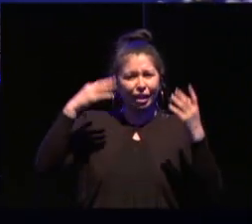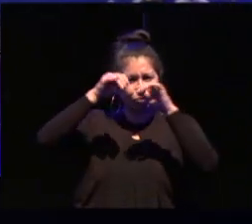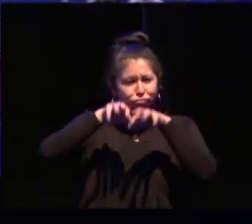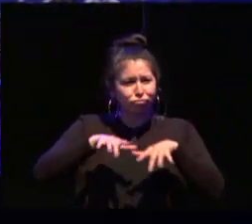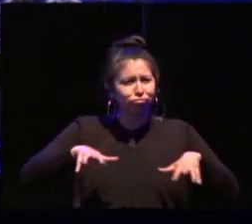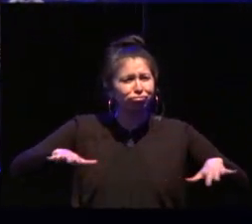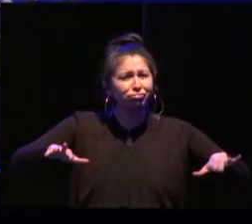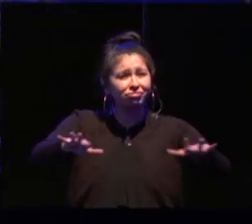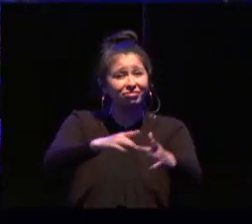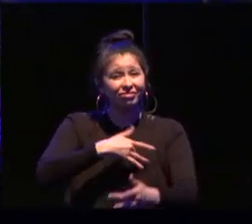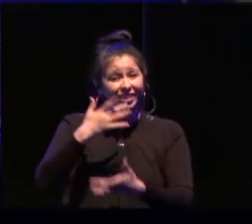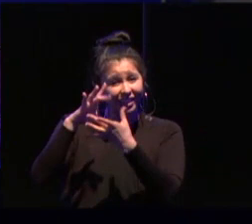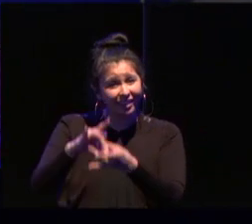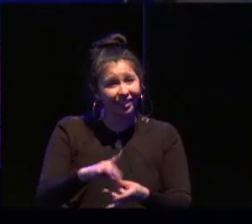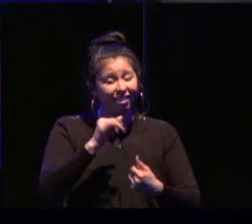this.